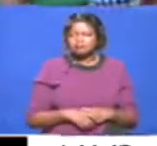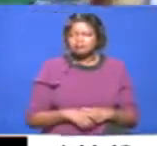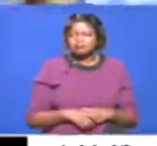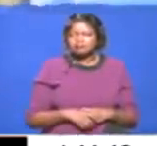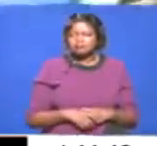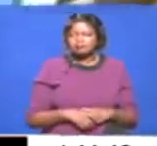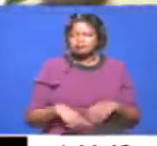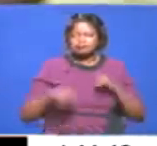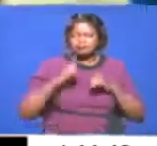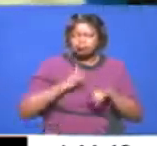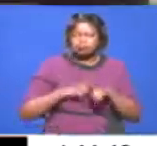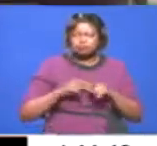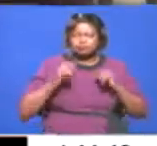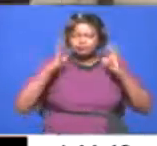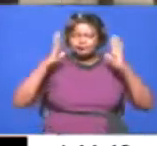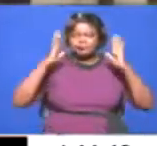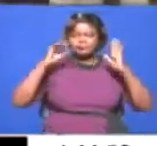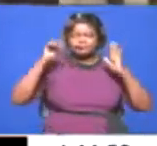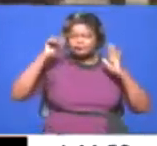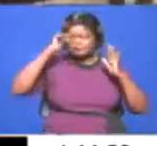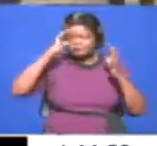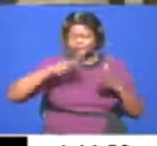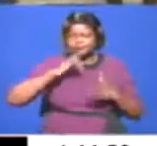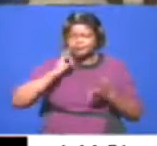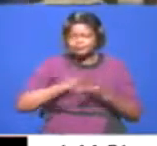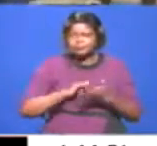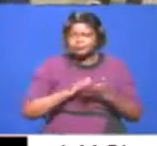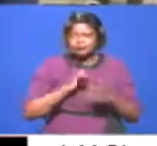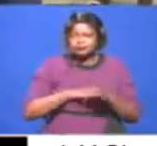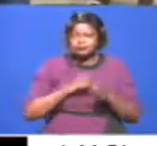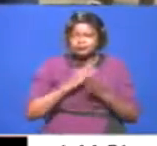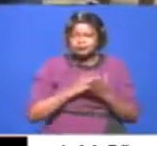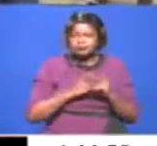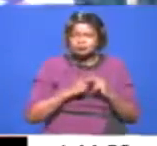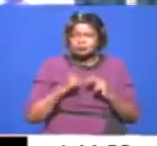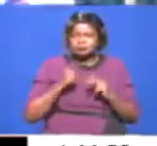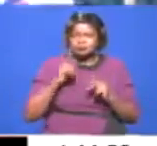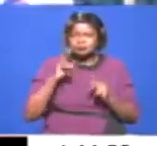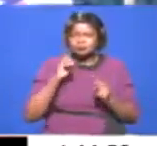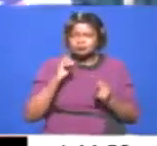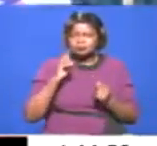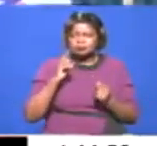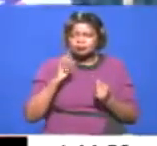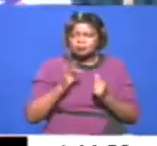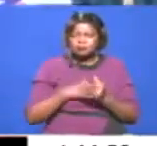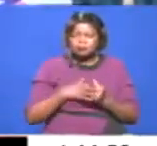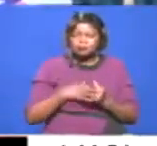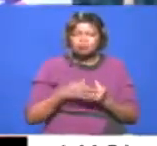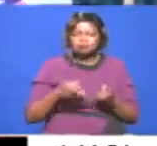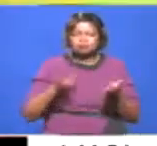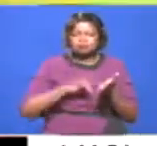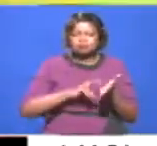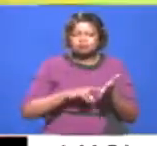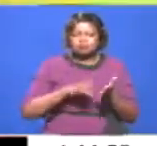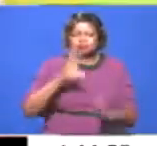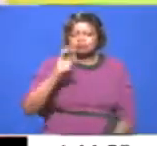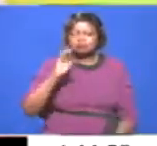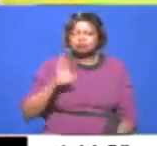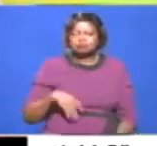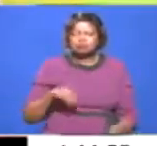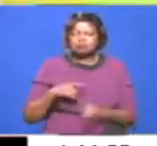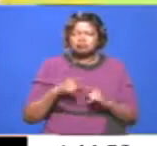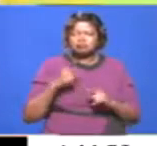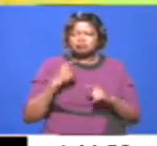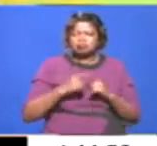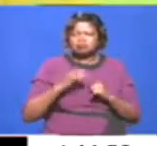Speaking during the ceremony, the governor noted that when the program was launched in 2018, it enrolled only 50 women, but 3 years down